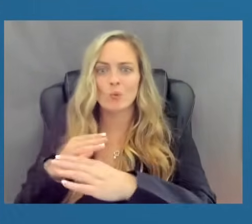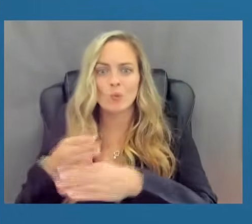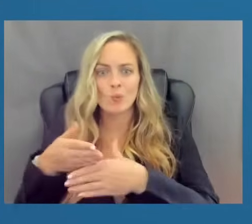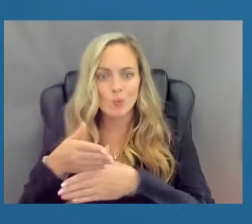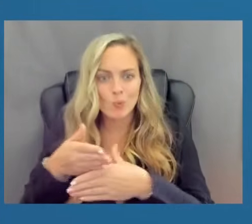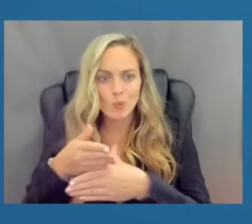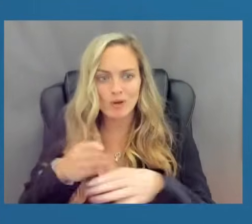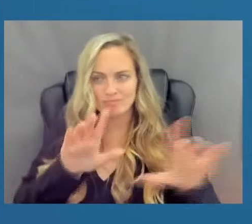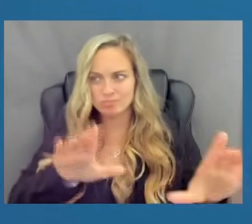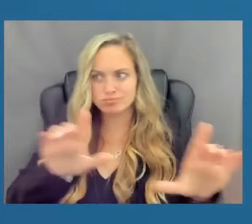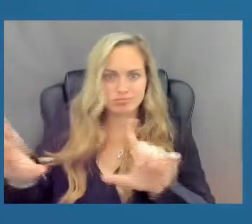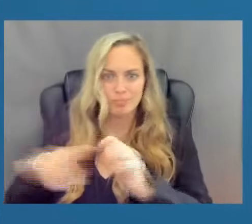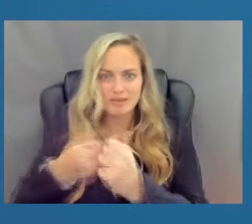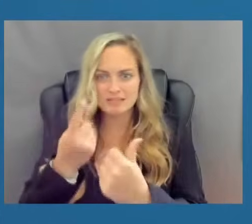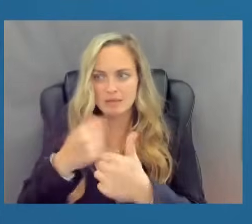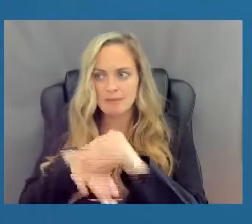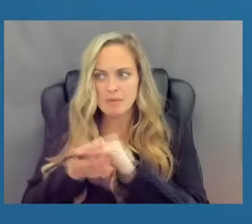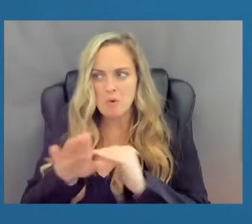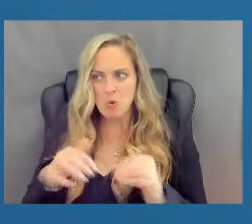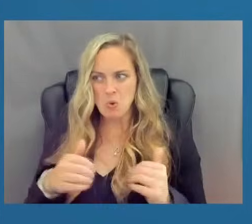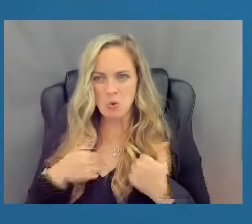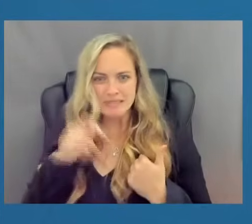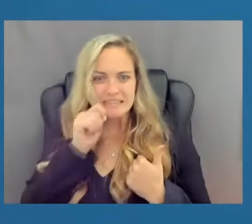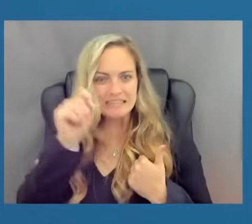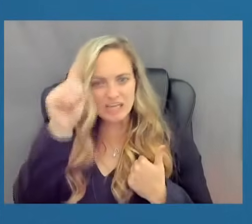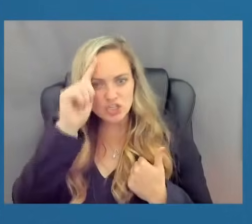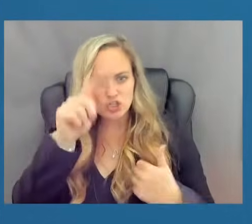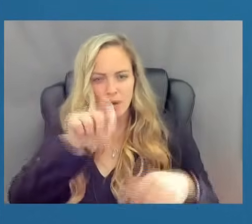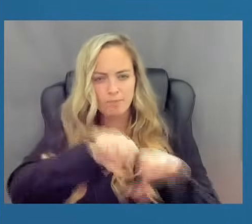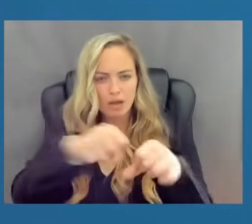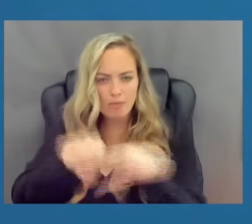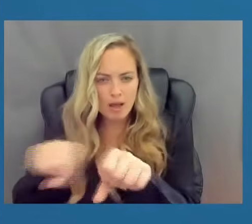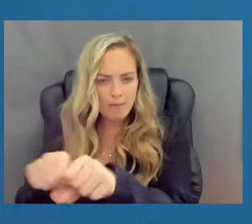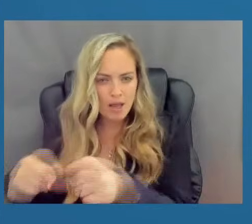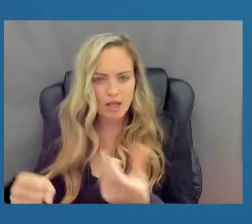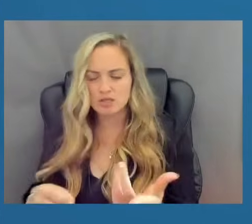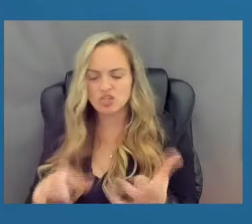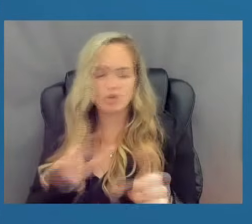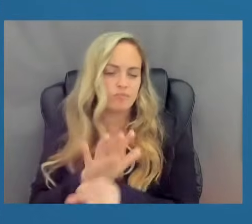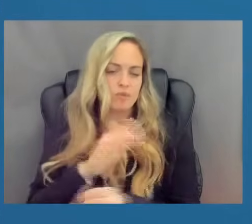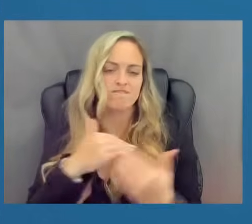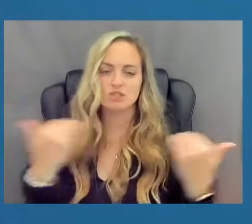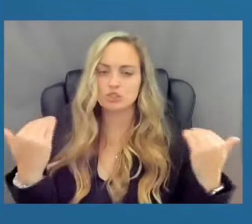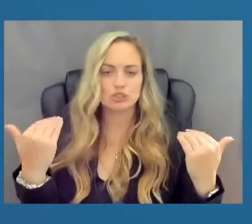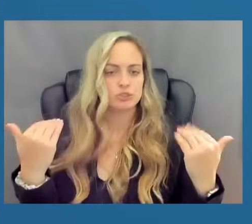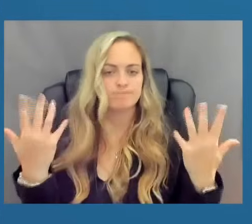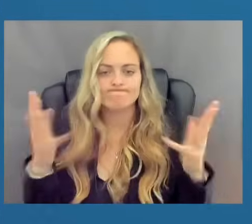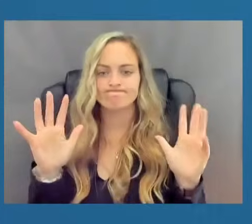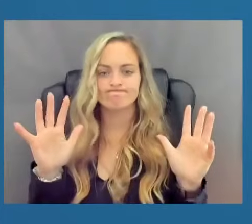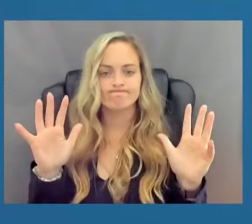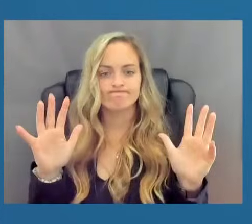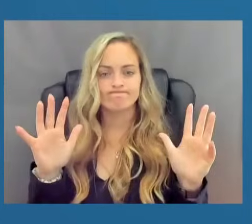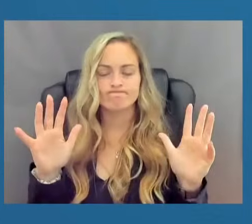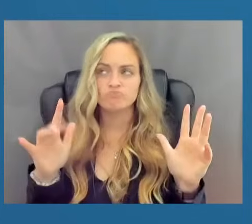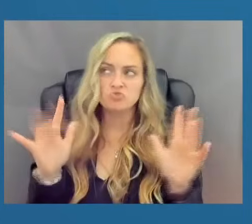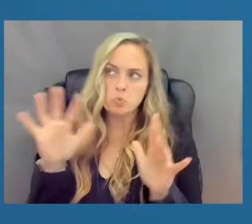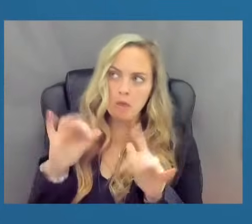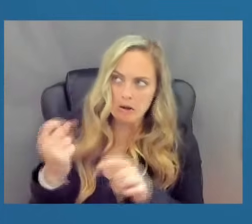repeatedly smashed in by teenagers. And so I said enough is enough. I came here a little less than a year